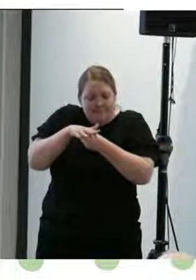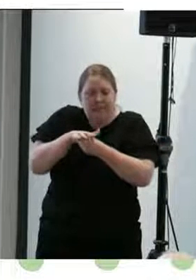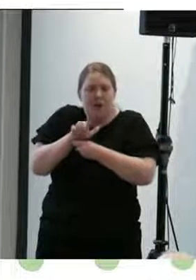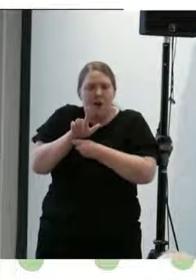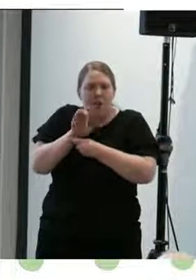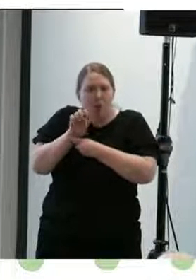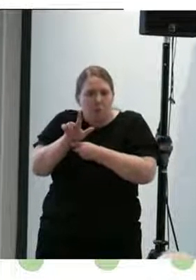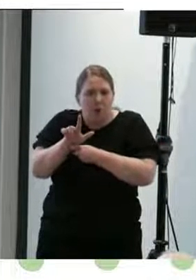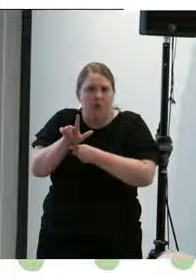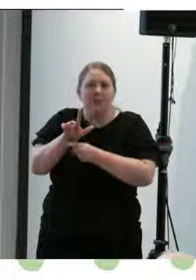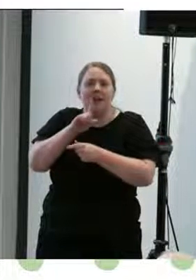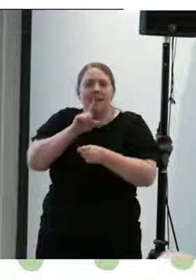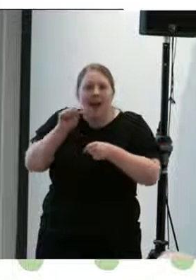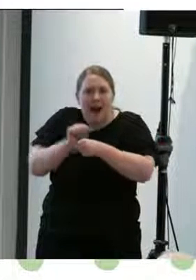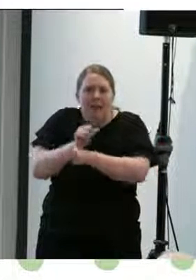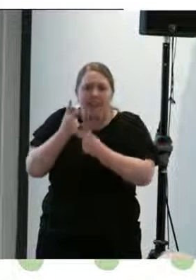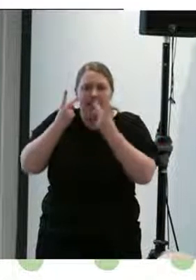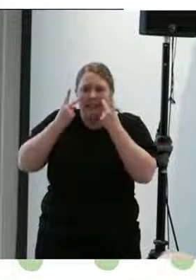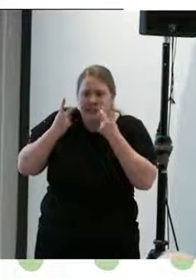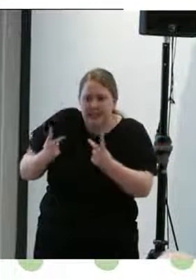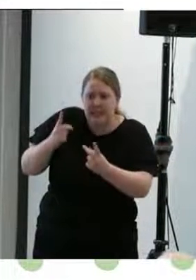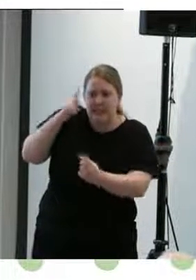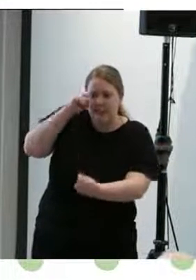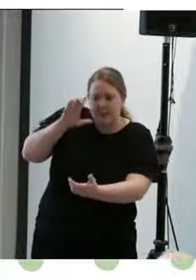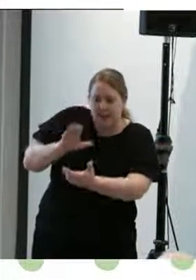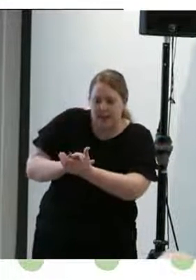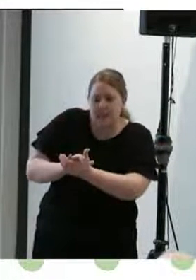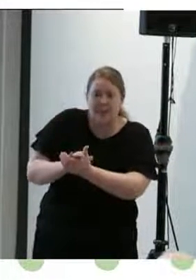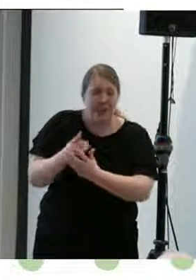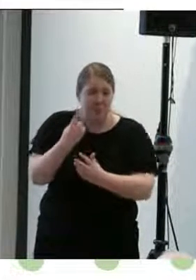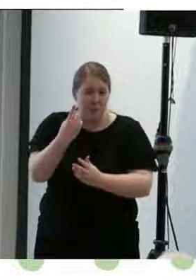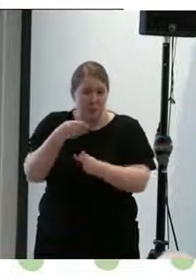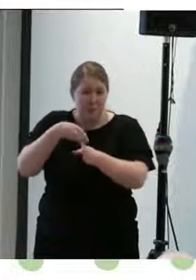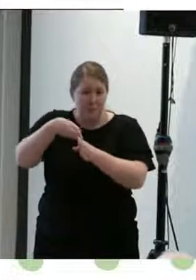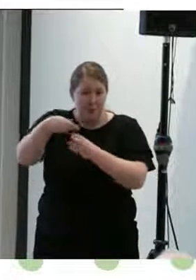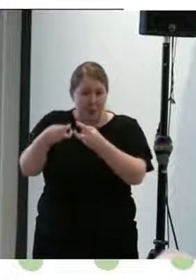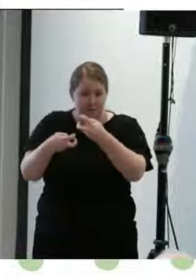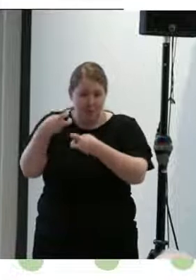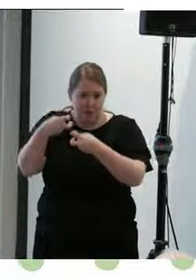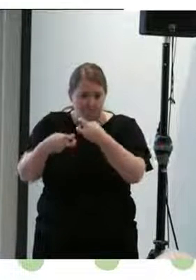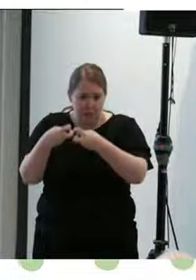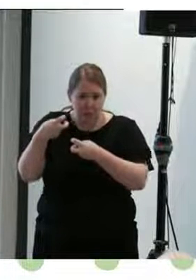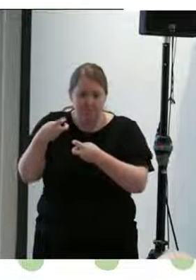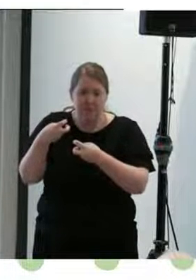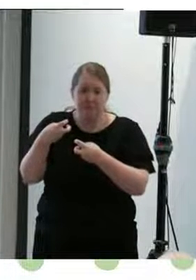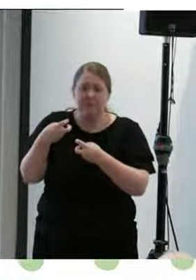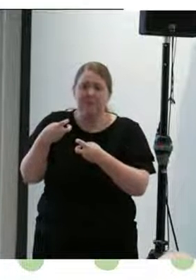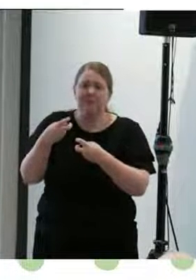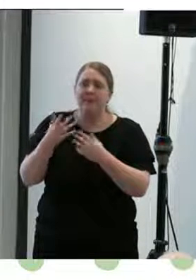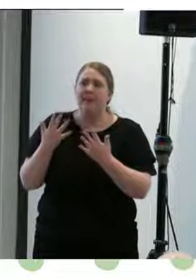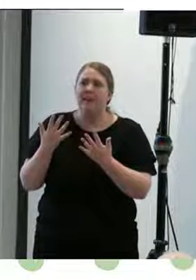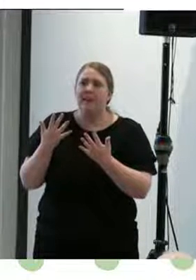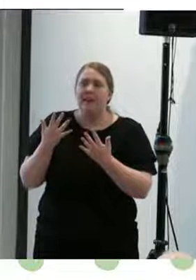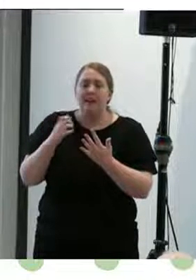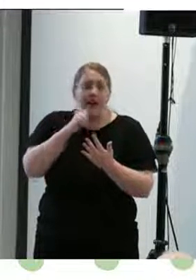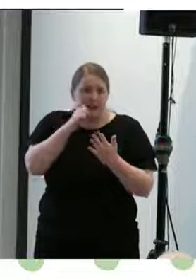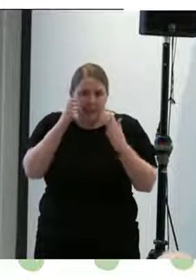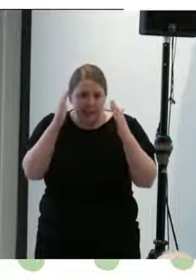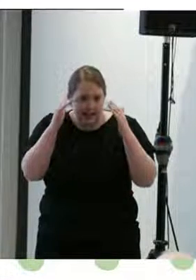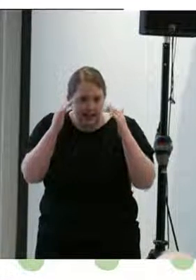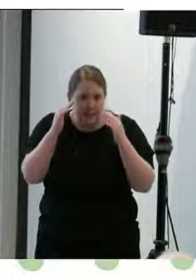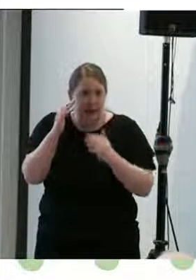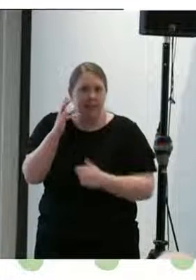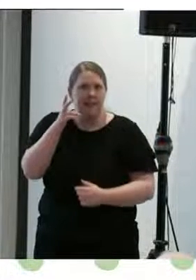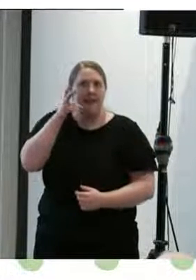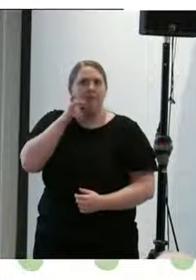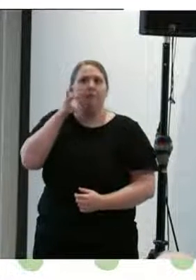see it and they actually believe it. Because one of the main problems is that I didn't expect to hear so much conspiracy